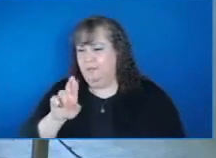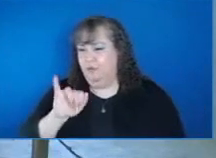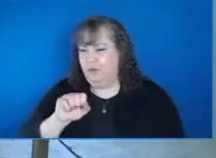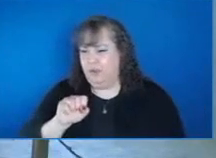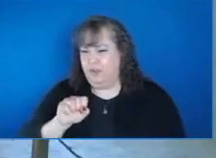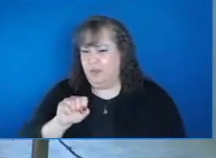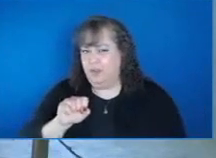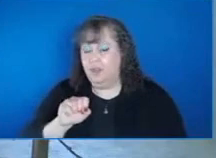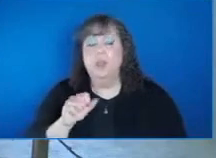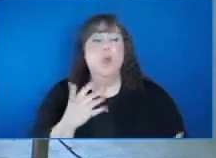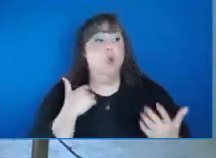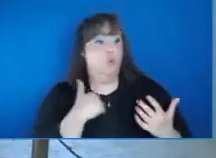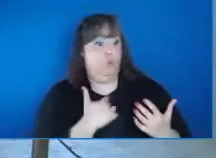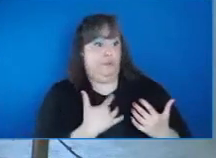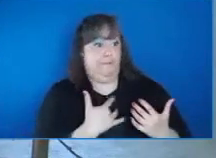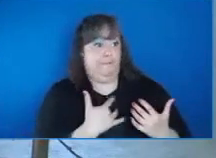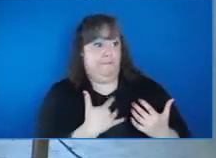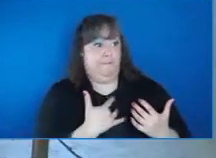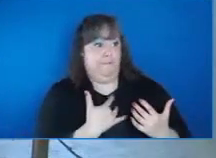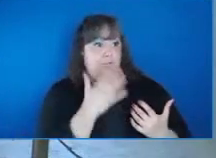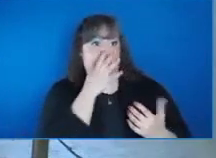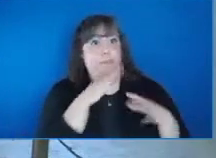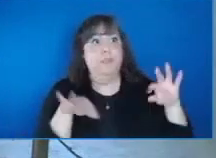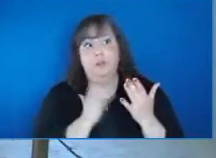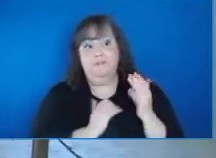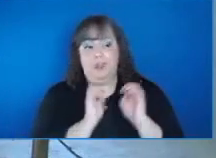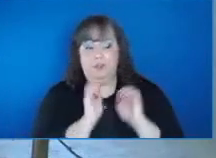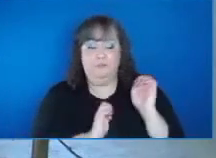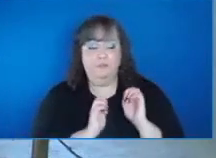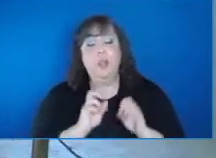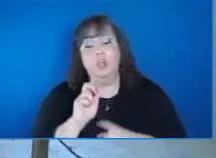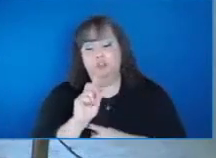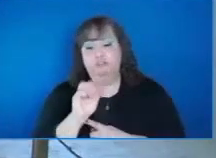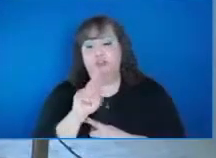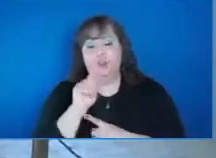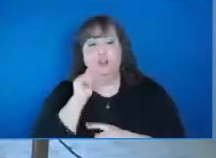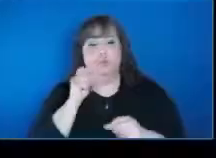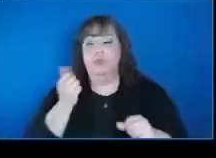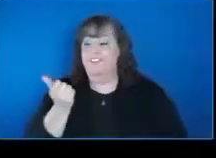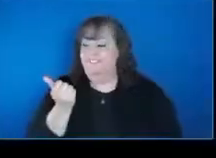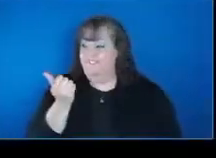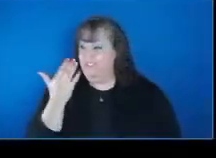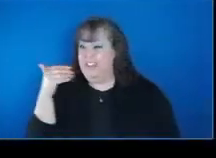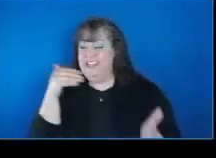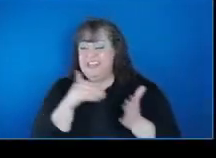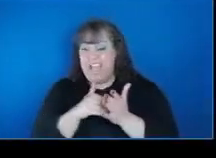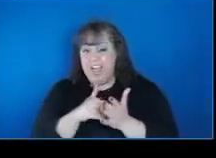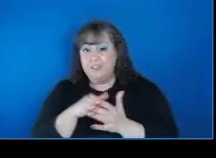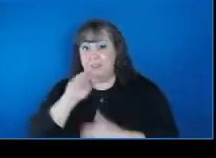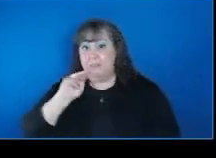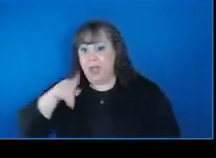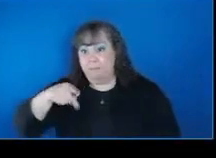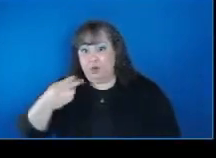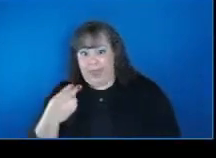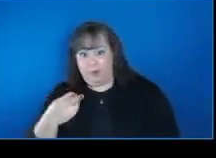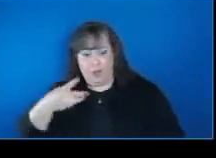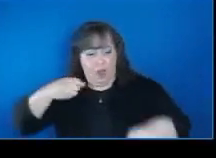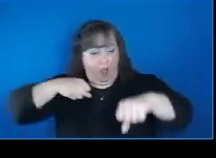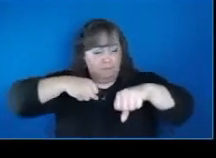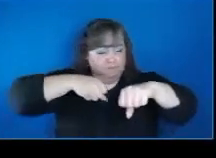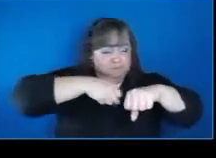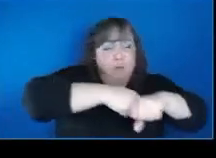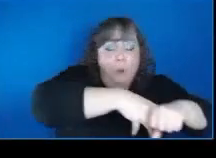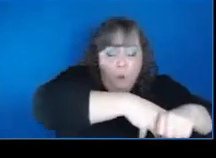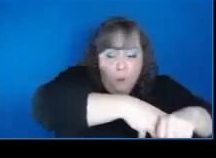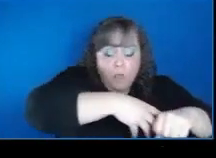experiment. So we think DART's going to come, well, DART will come speeding in at 15,000 miles per hour, and it's going to crash into Dimorphos, right? But we think